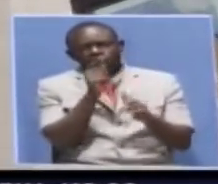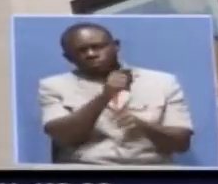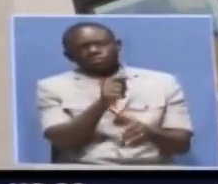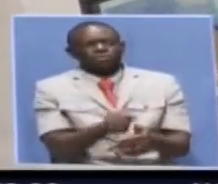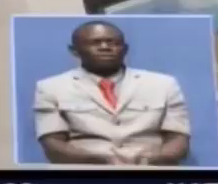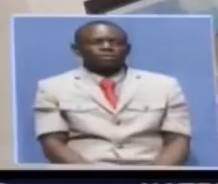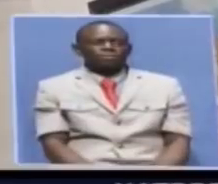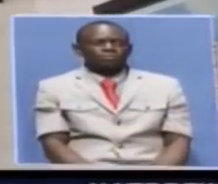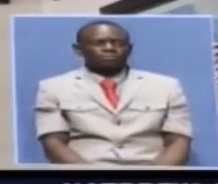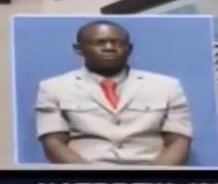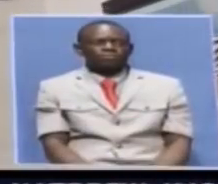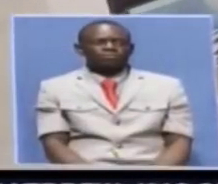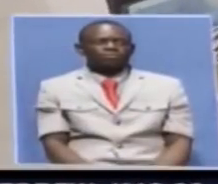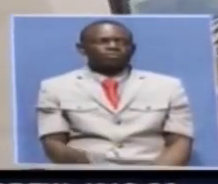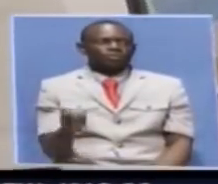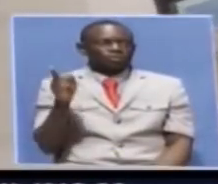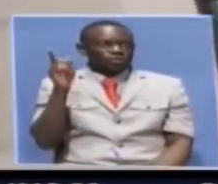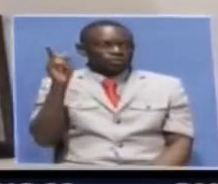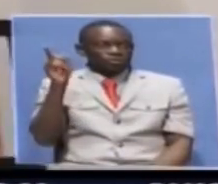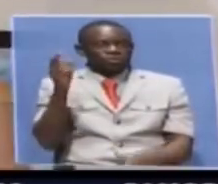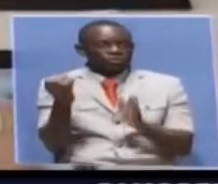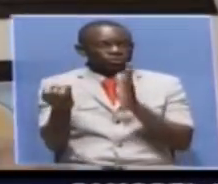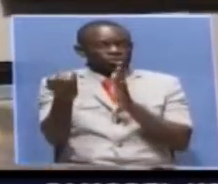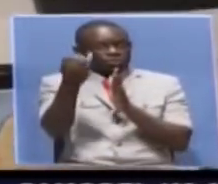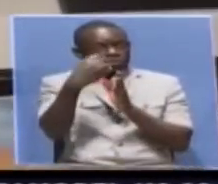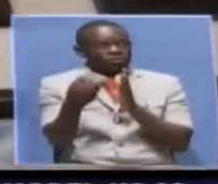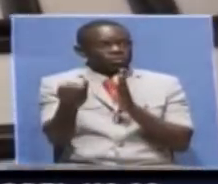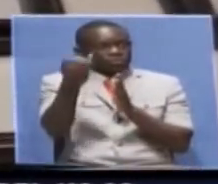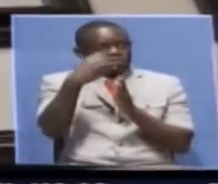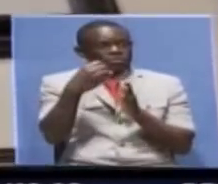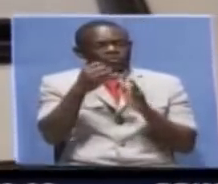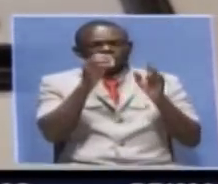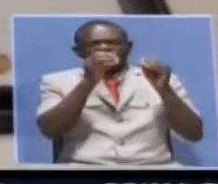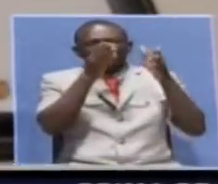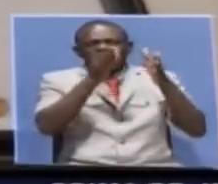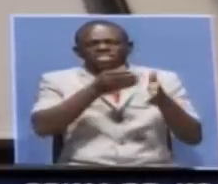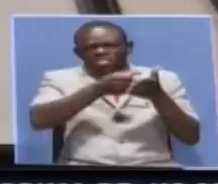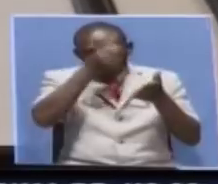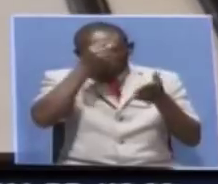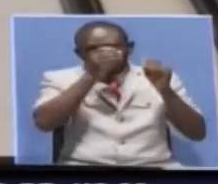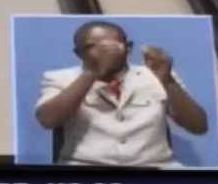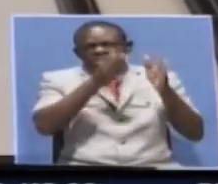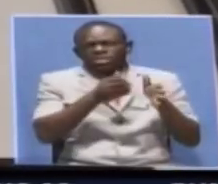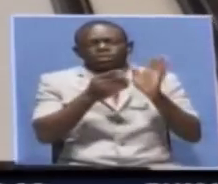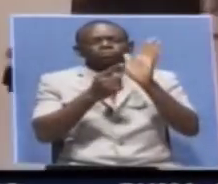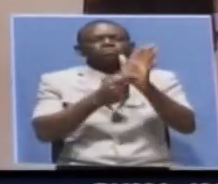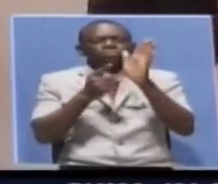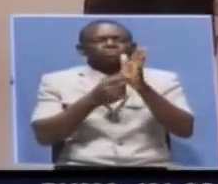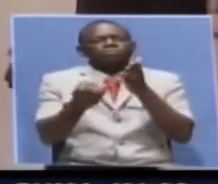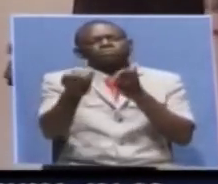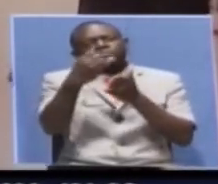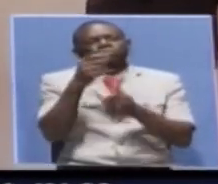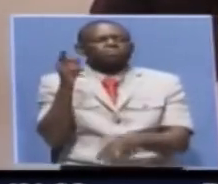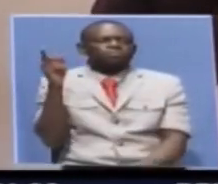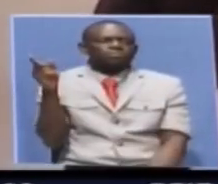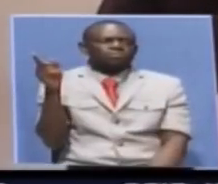Artworks worth thousands of kwacha being displayed by student teachers from different parts of the country. The